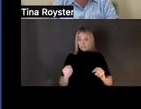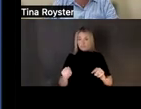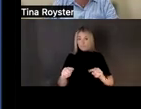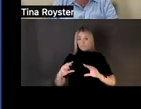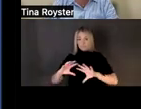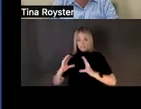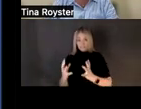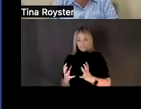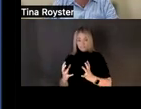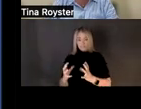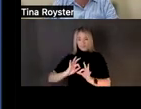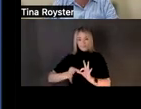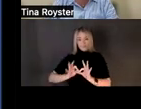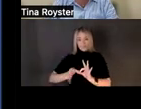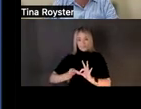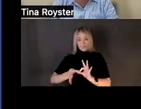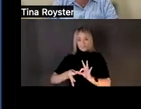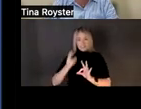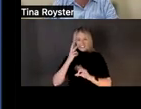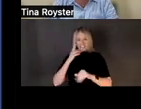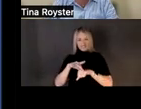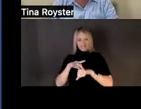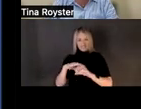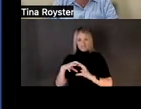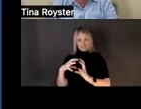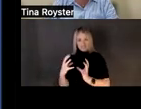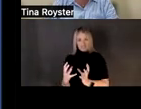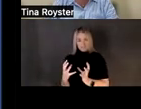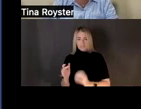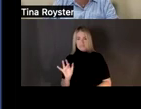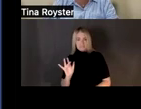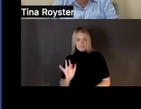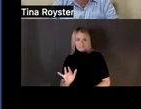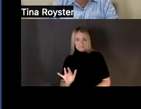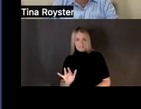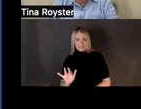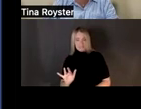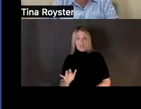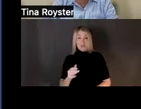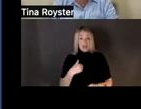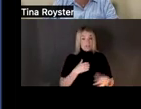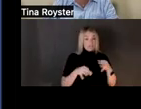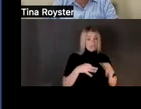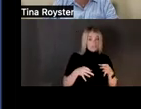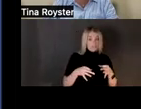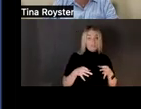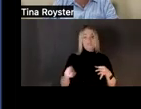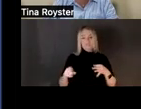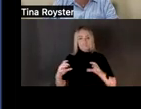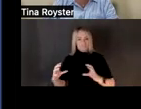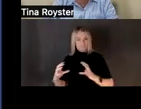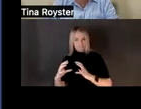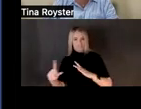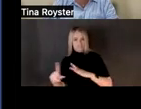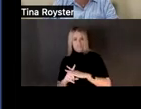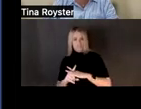corner of your Zoom screen. You'll see a globe icon that will appear right after these instructions. If you're joining us via the